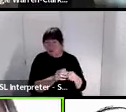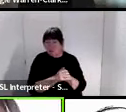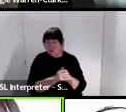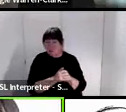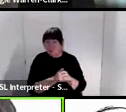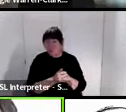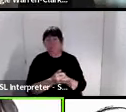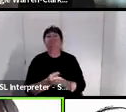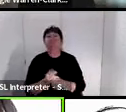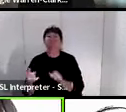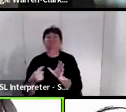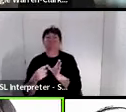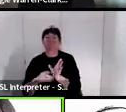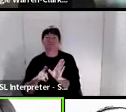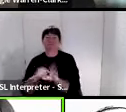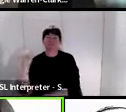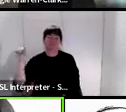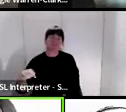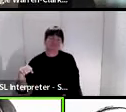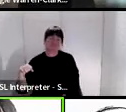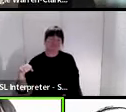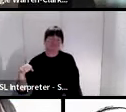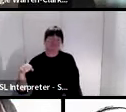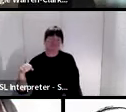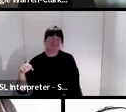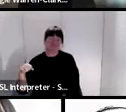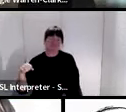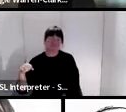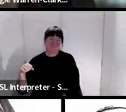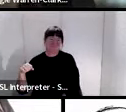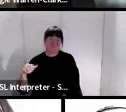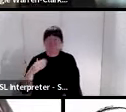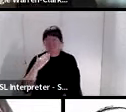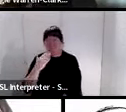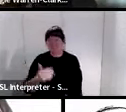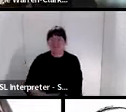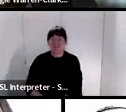Yep. Yeah. Cool. Thanks.